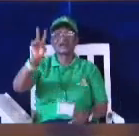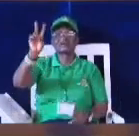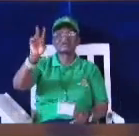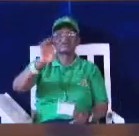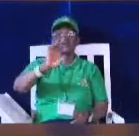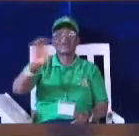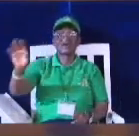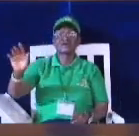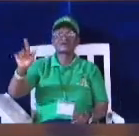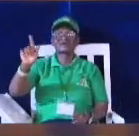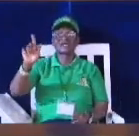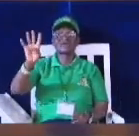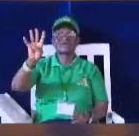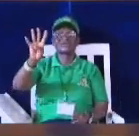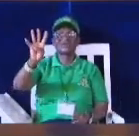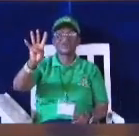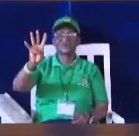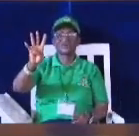verse